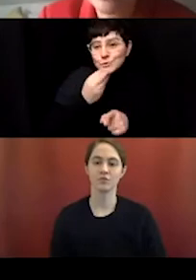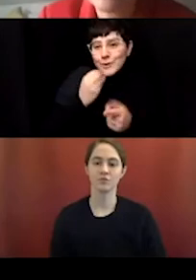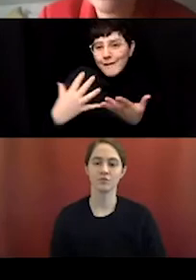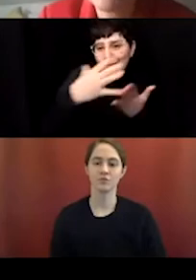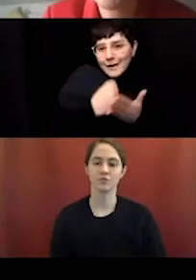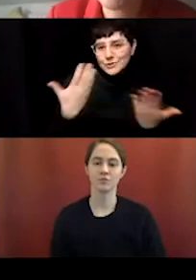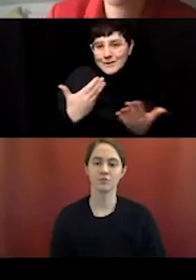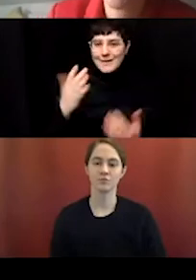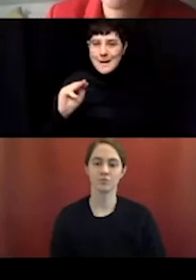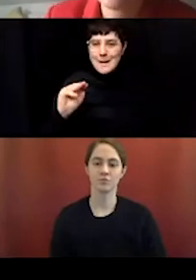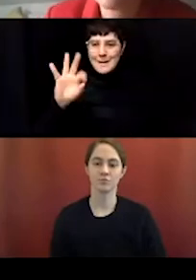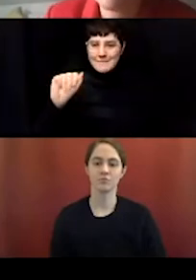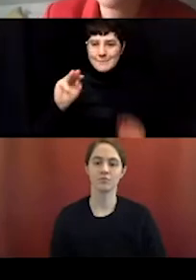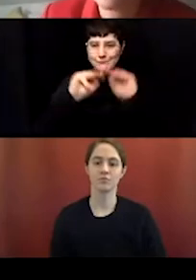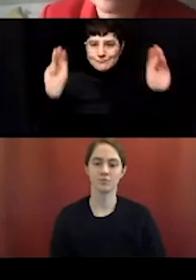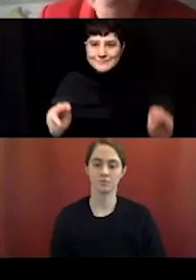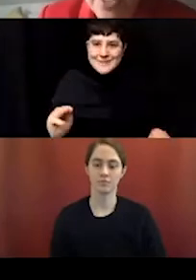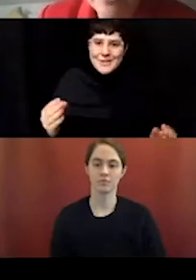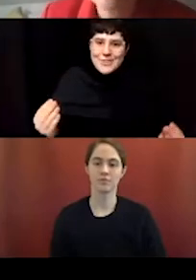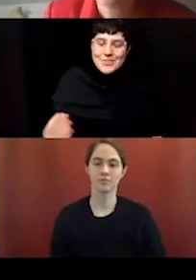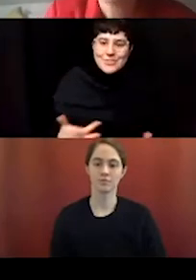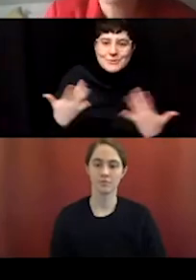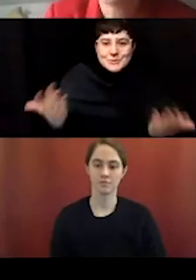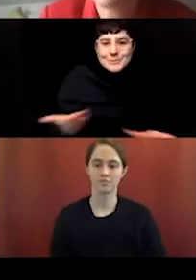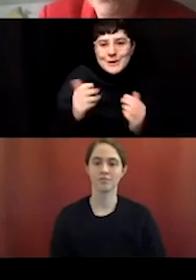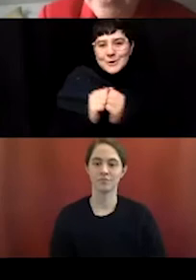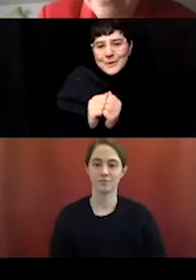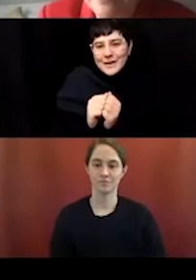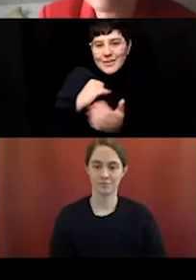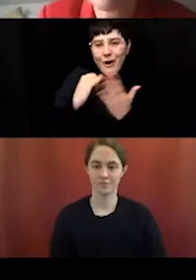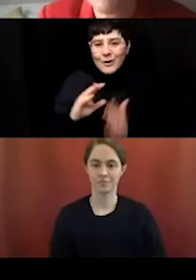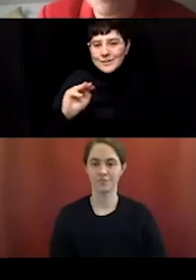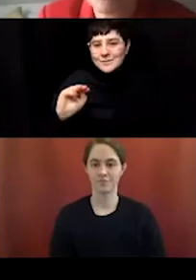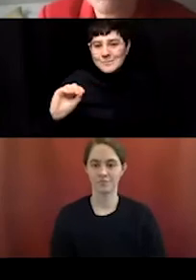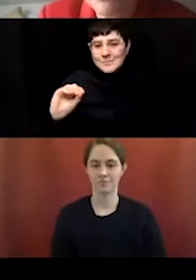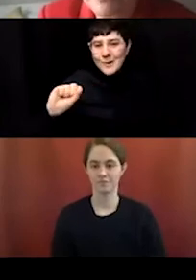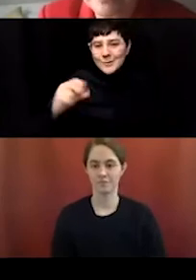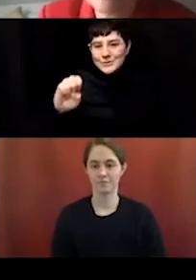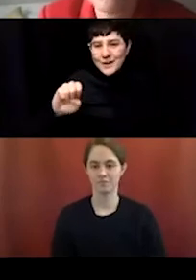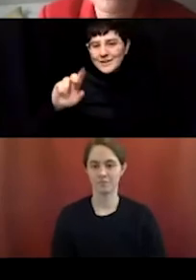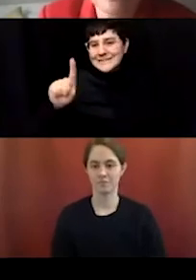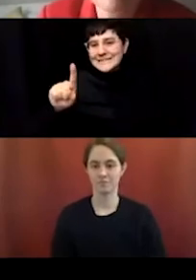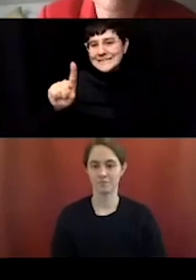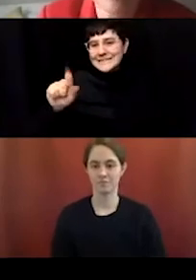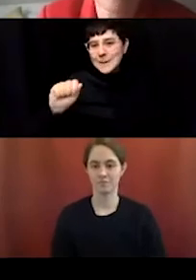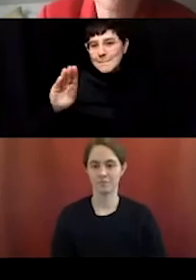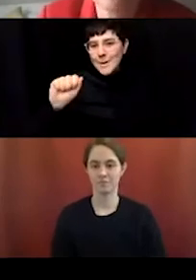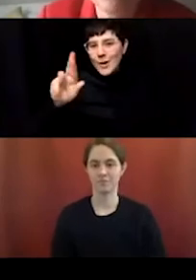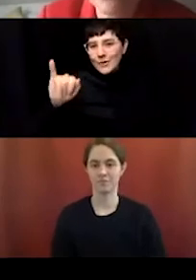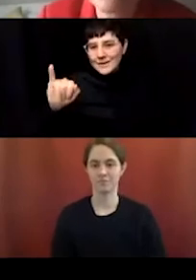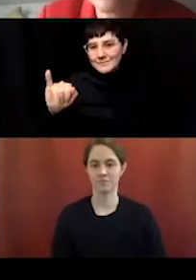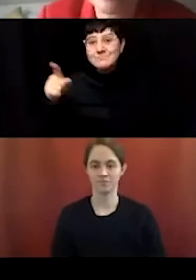to be here with artist Moshe Zabari, who's joining us from Jerusalem to tell us about